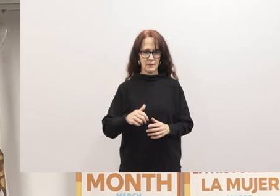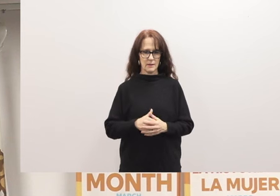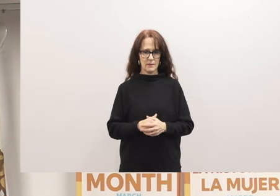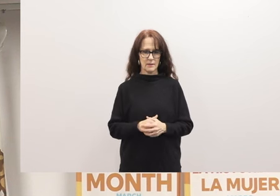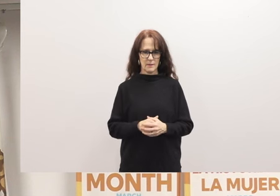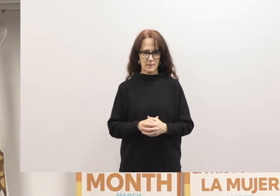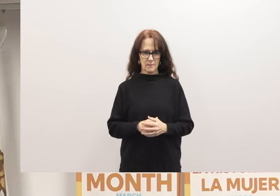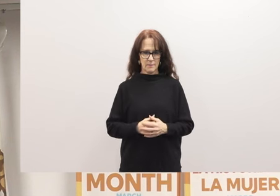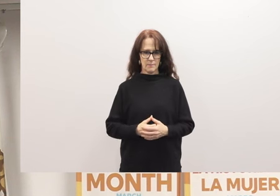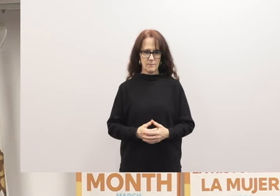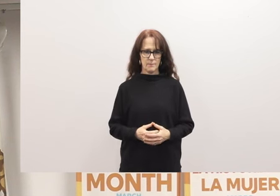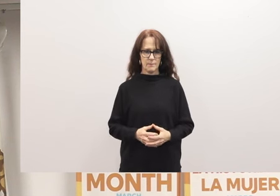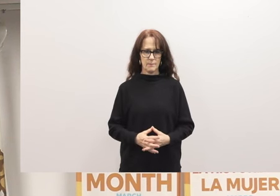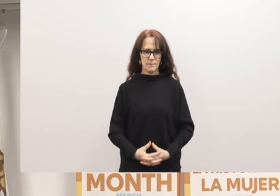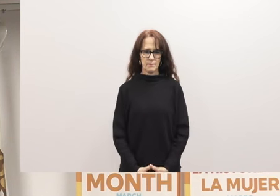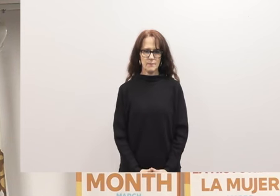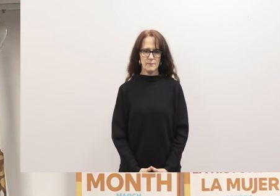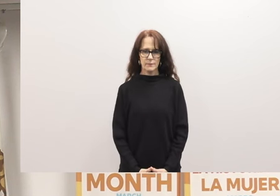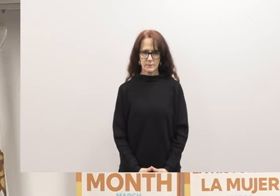Shia.